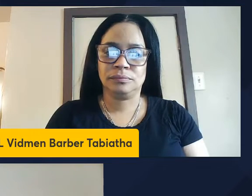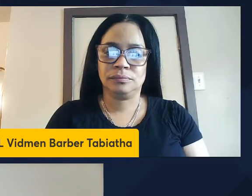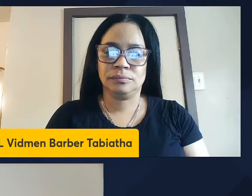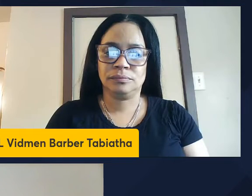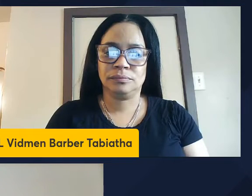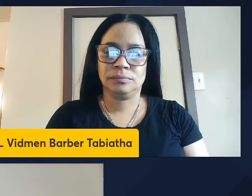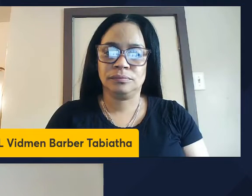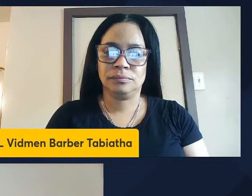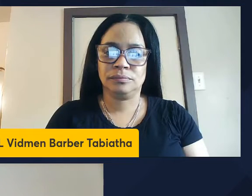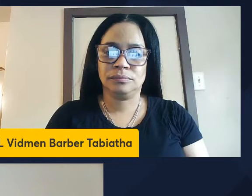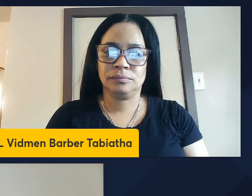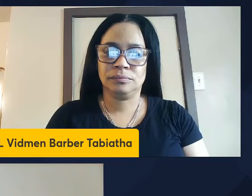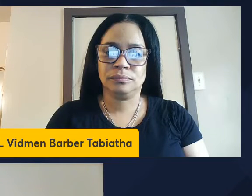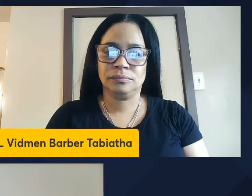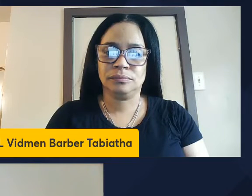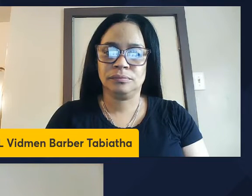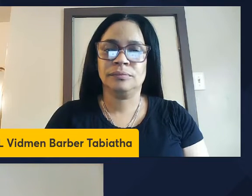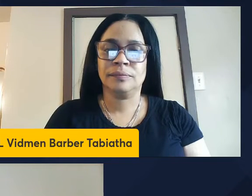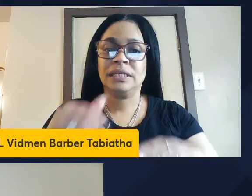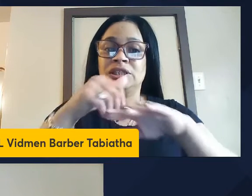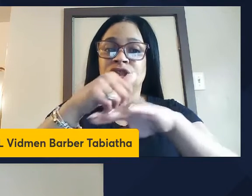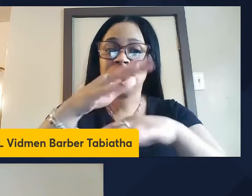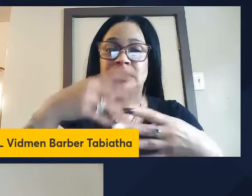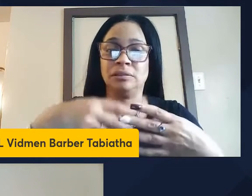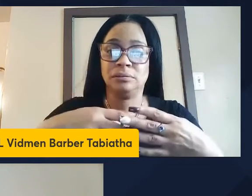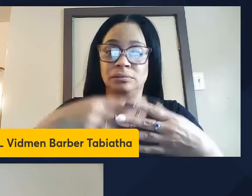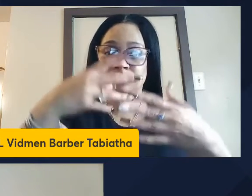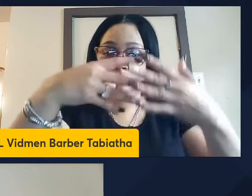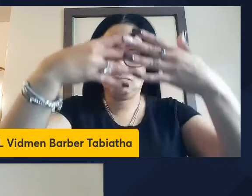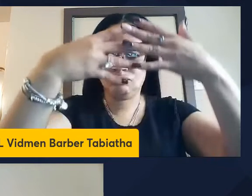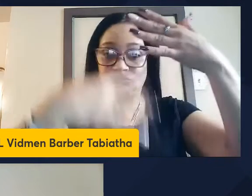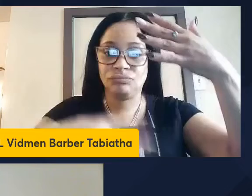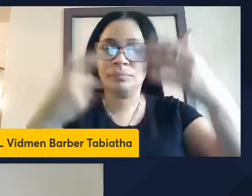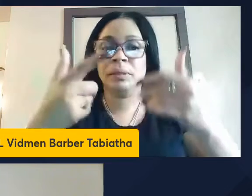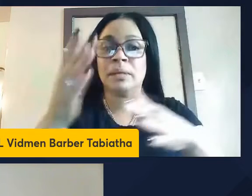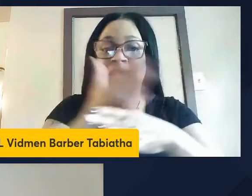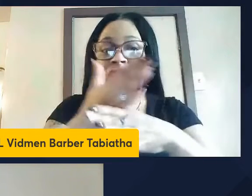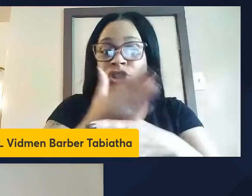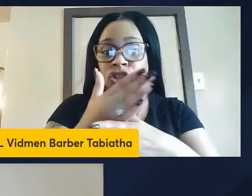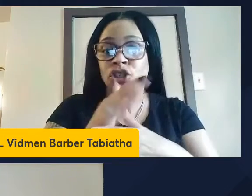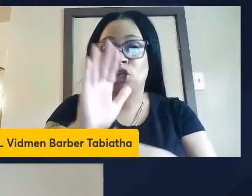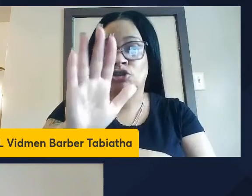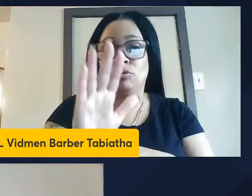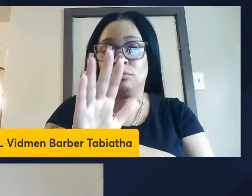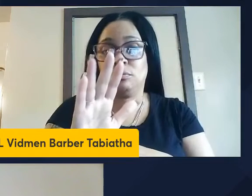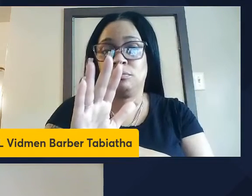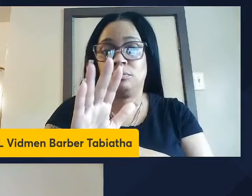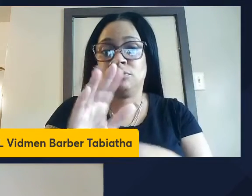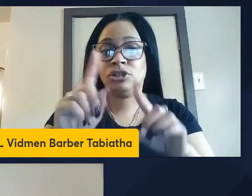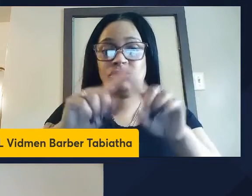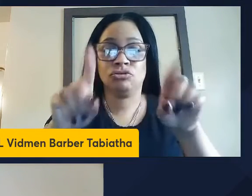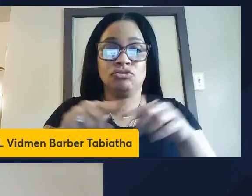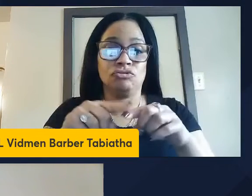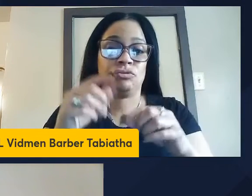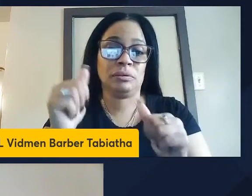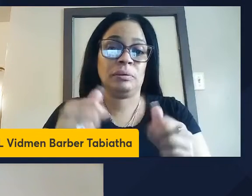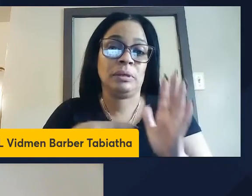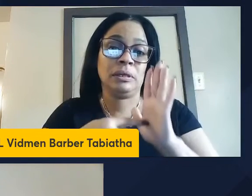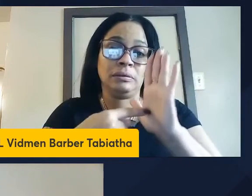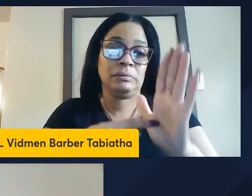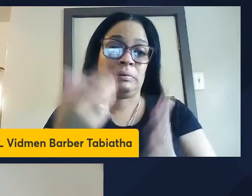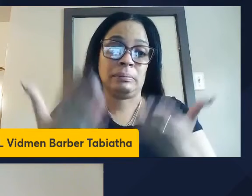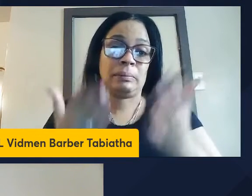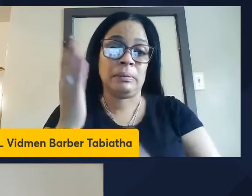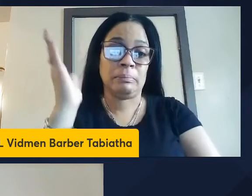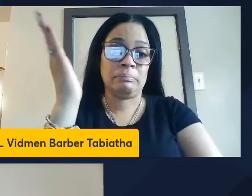Did you send your slides to Yacine? Because maybe Yacine can share his screen and we can present that